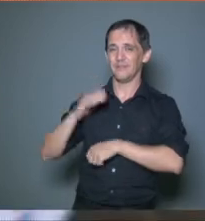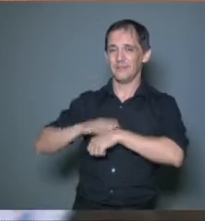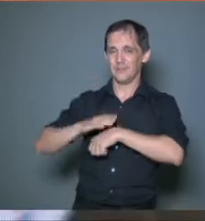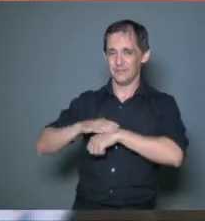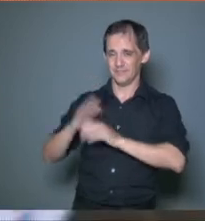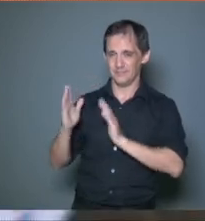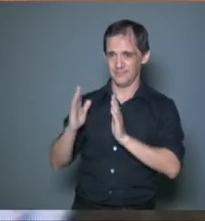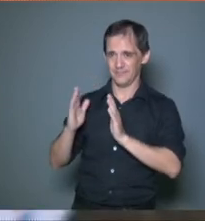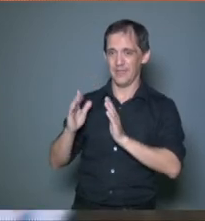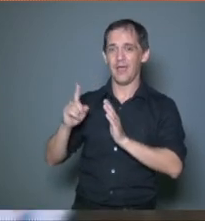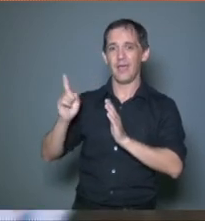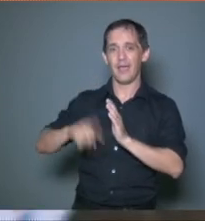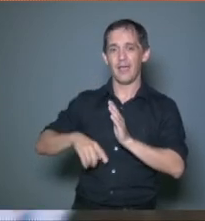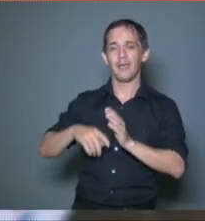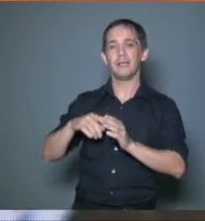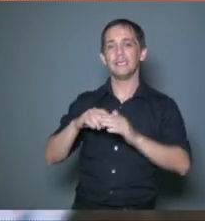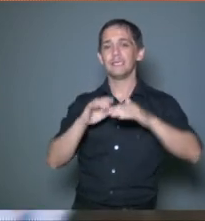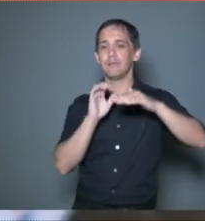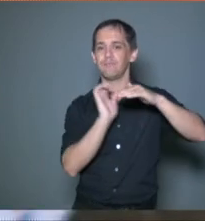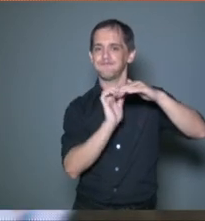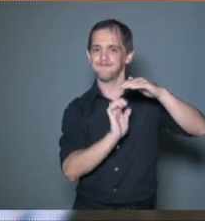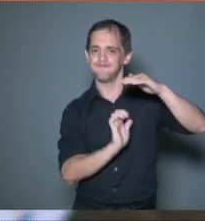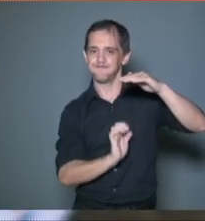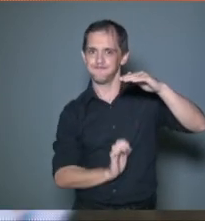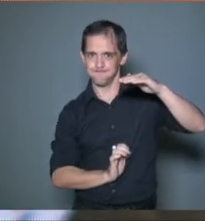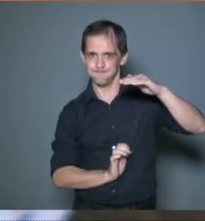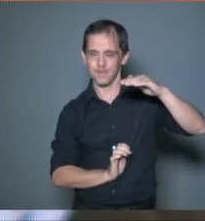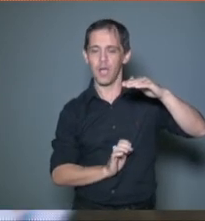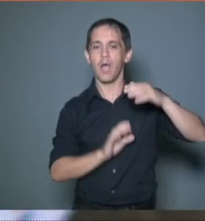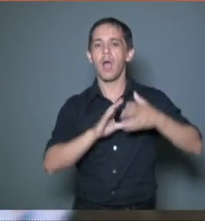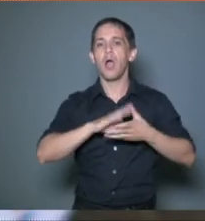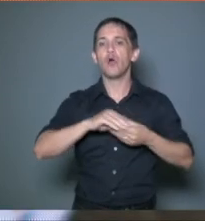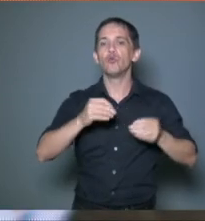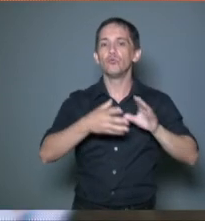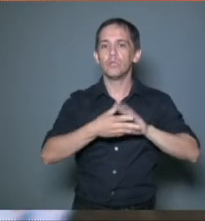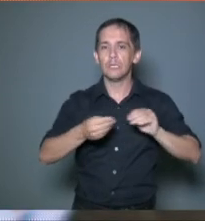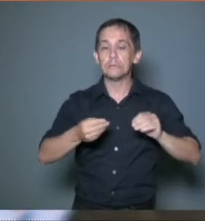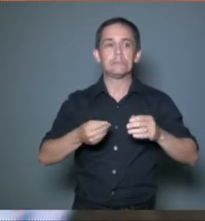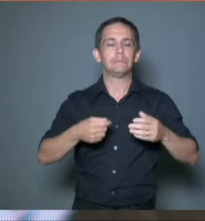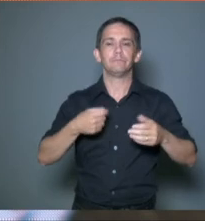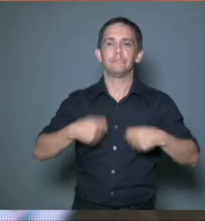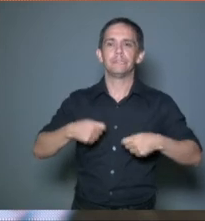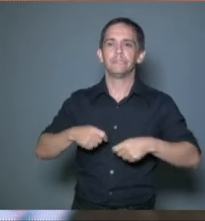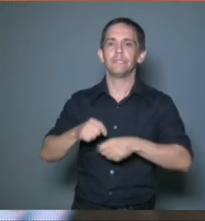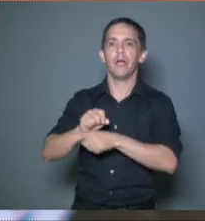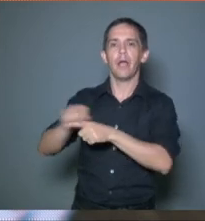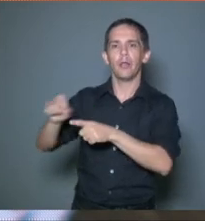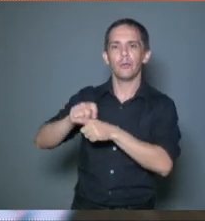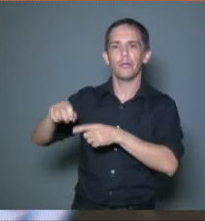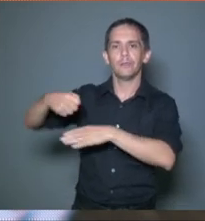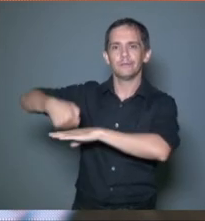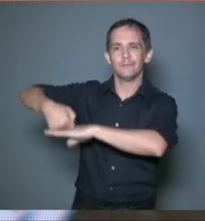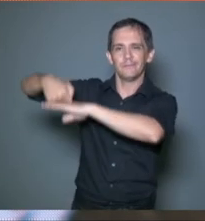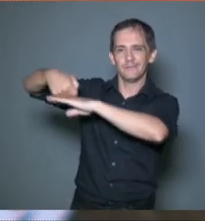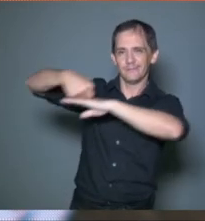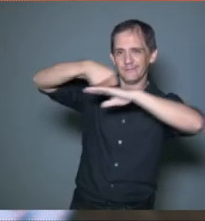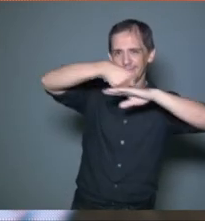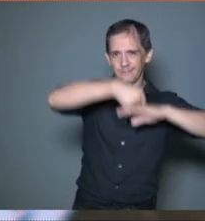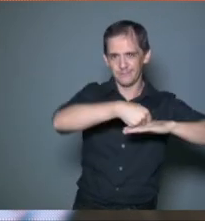what was impacted the most was the shipping of cotton due to the lack of containers and the price of containers.